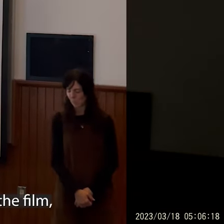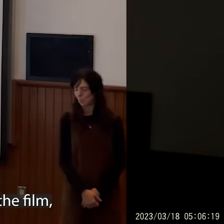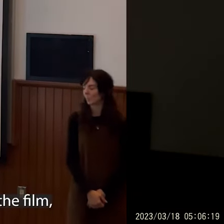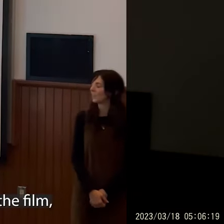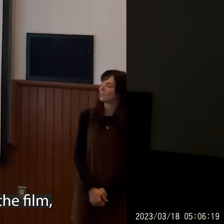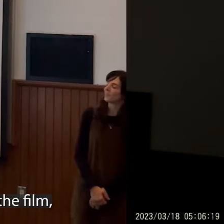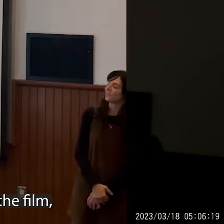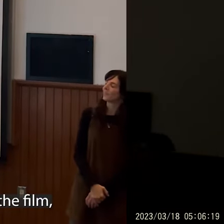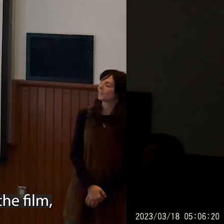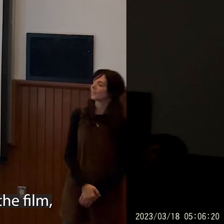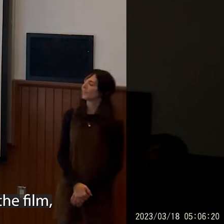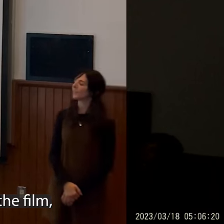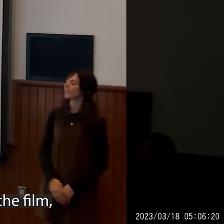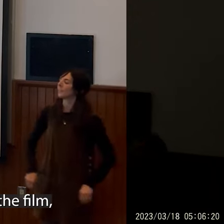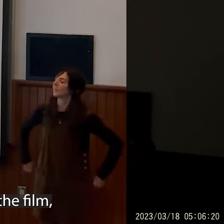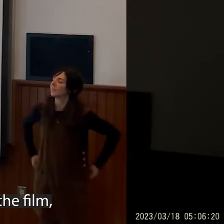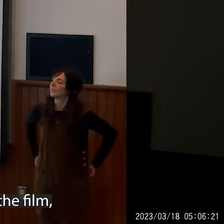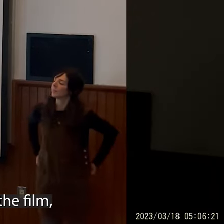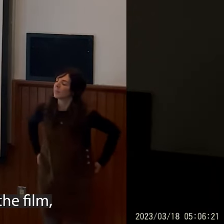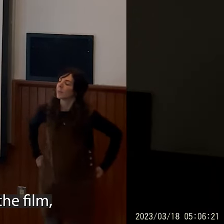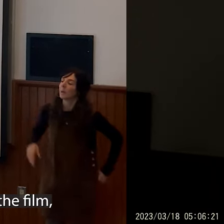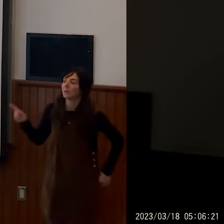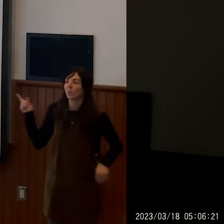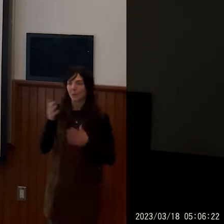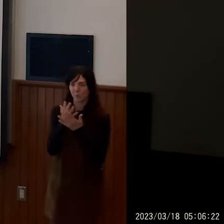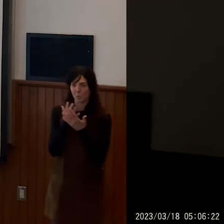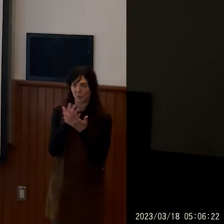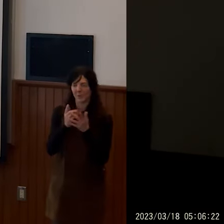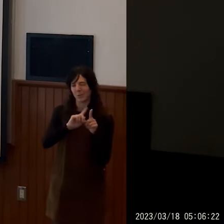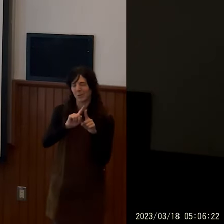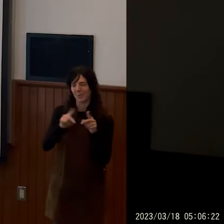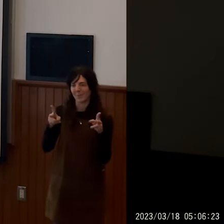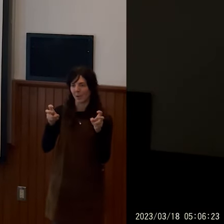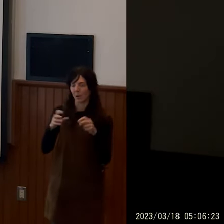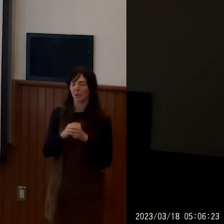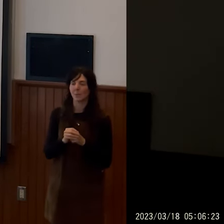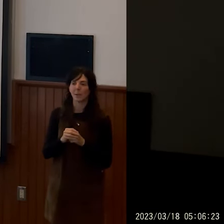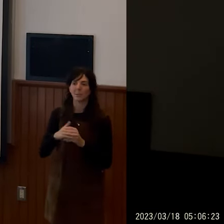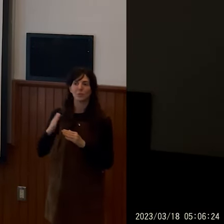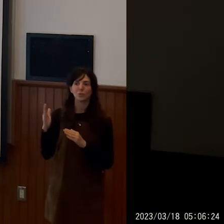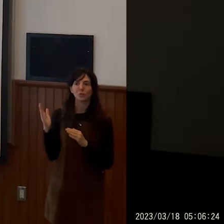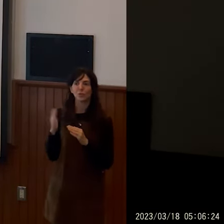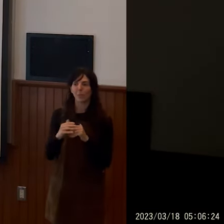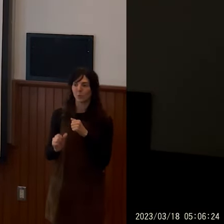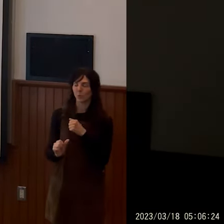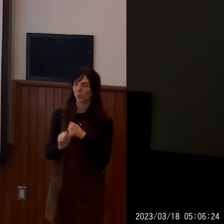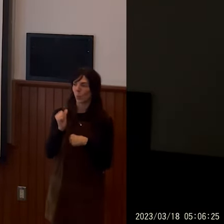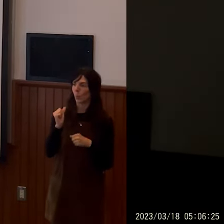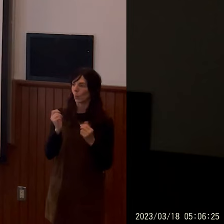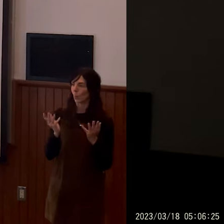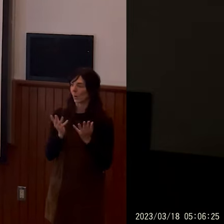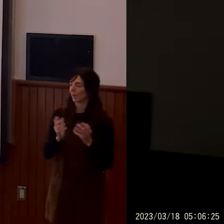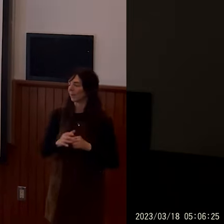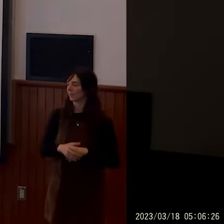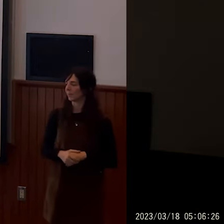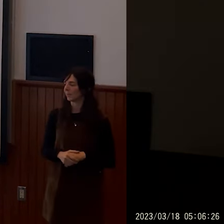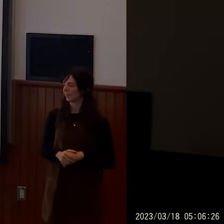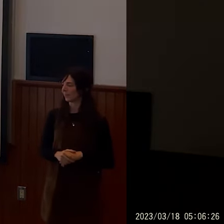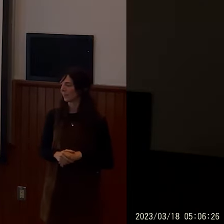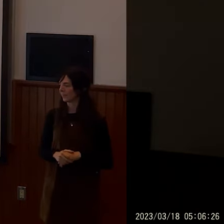there's a different thread, different narrative in the film, but maybe the main thread follows